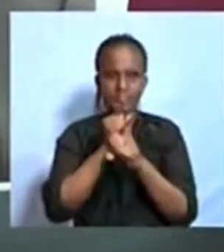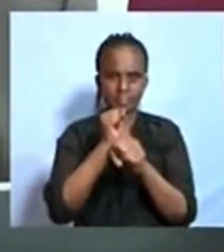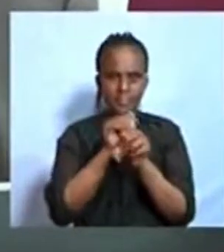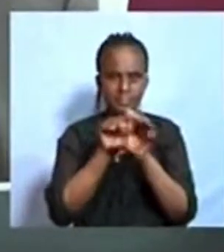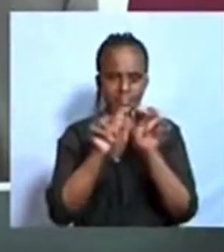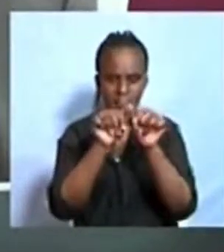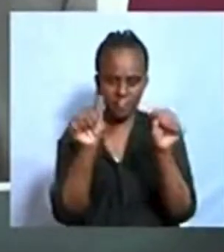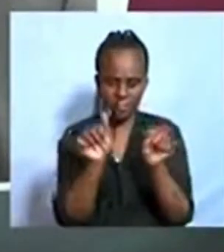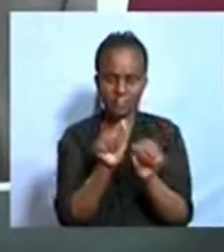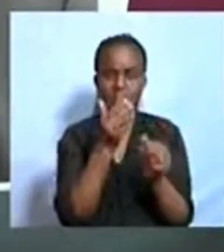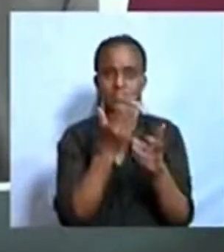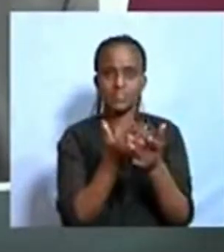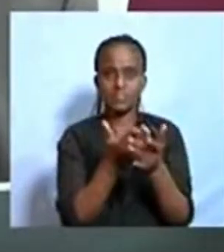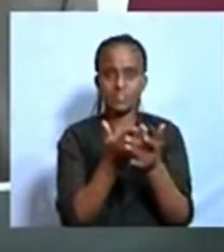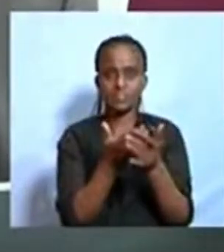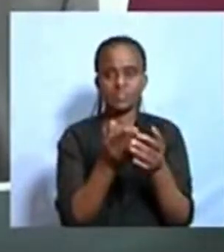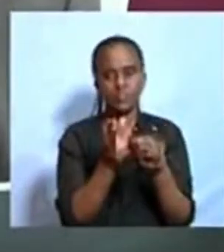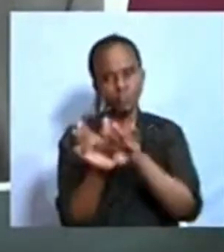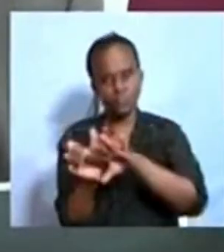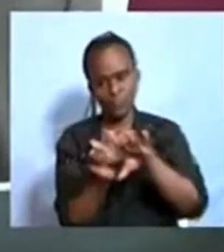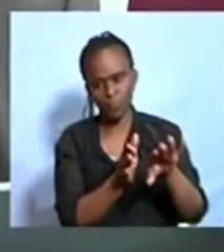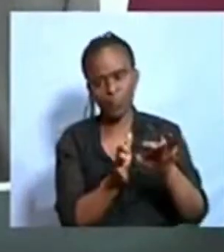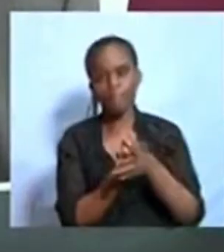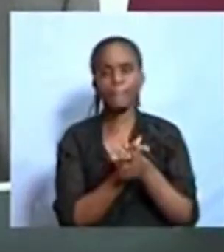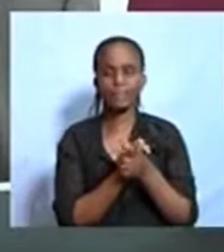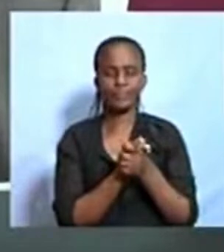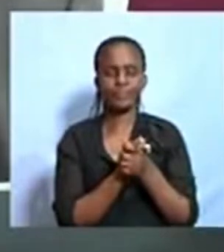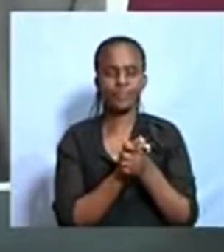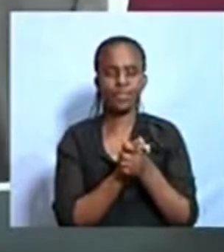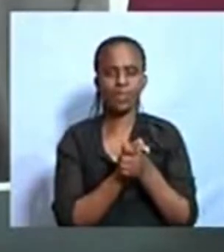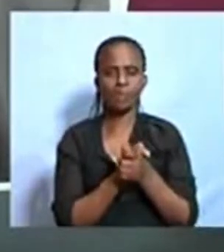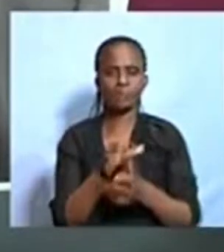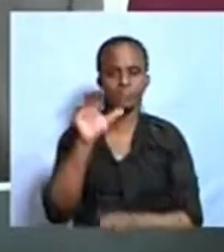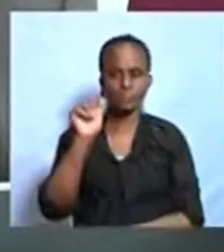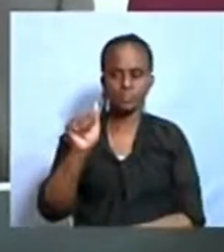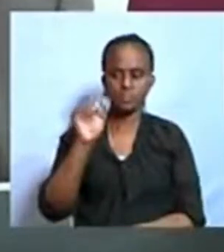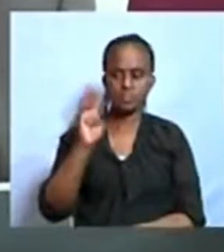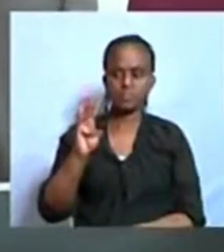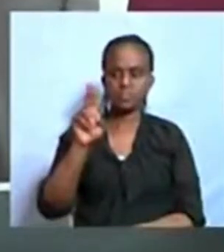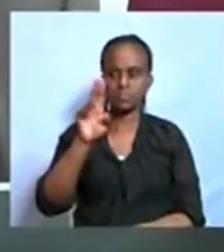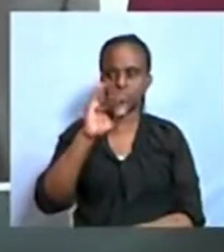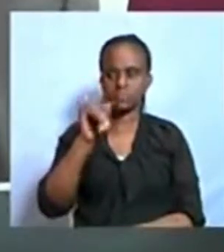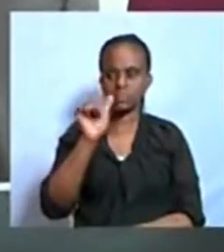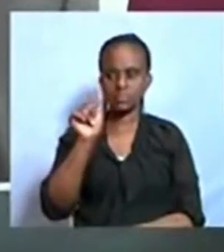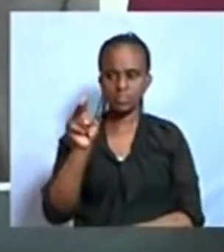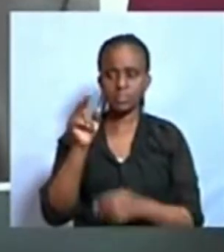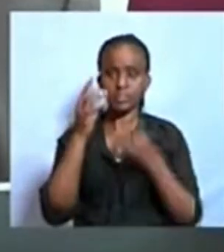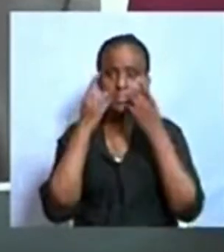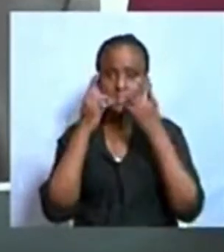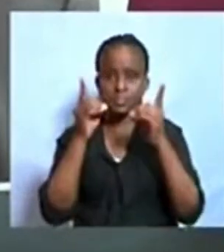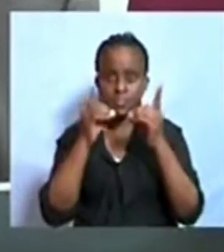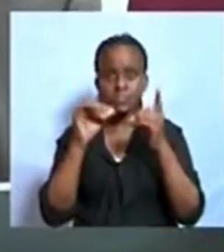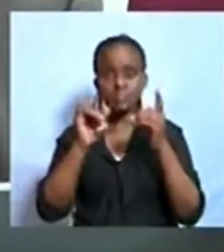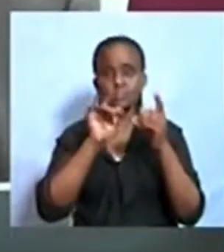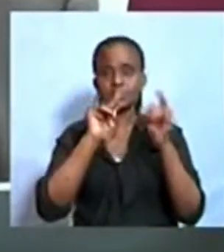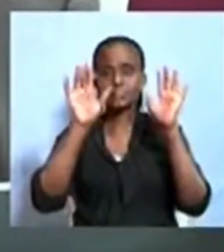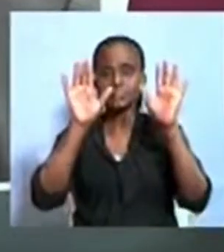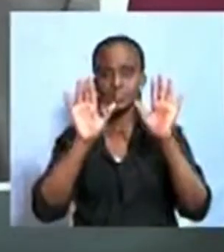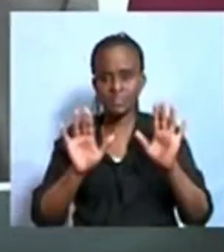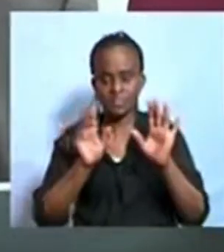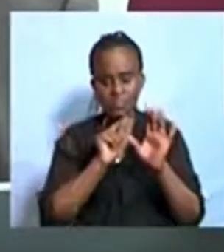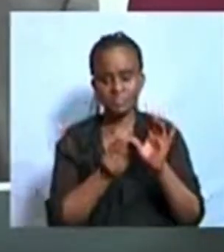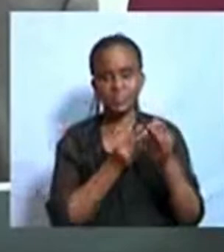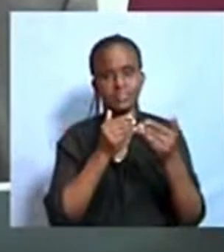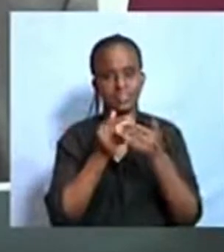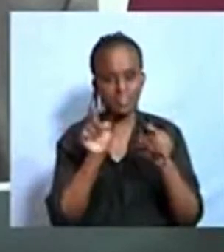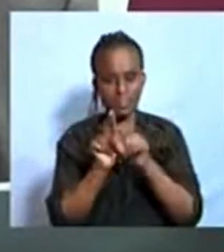area. And then, of course, the Abuja declaration, yes, excellent. We are almost there, and we